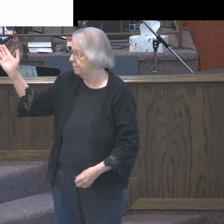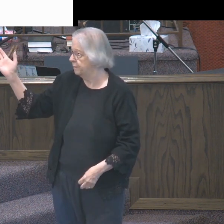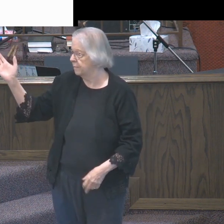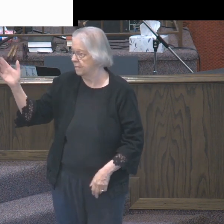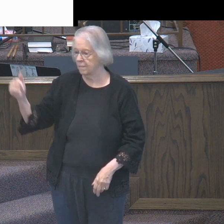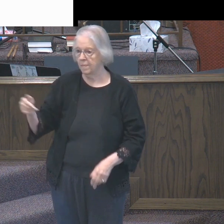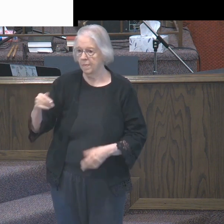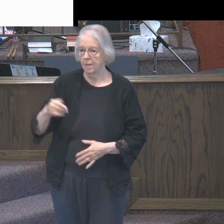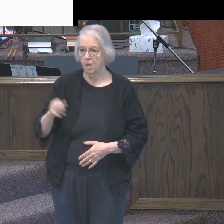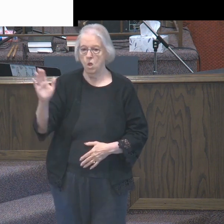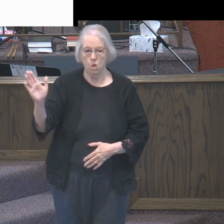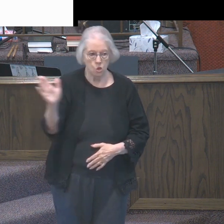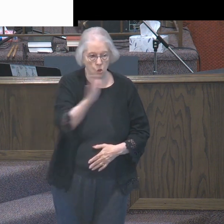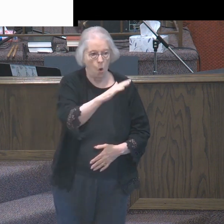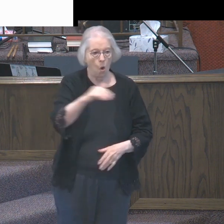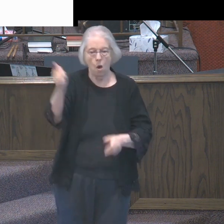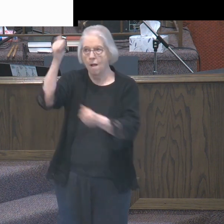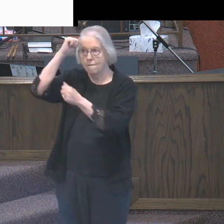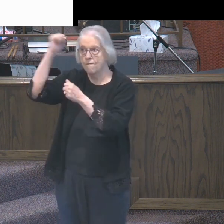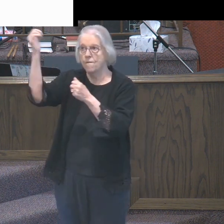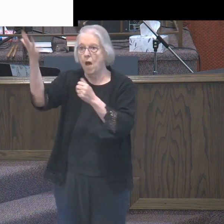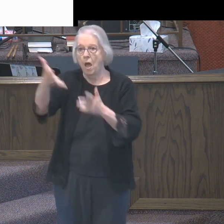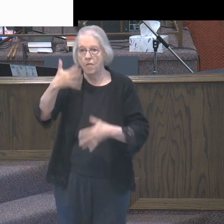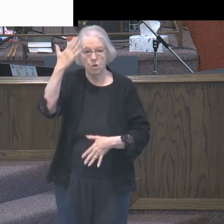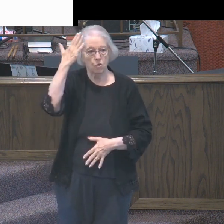Your Father knows the things you have.